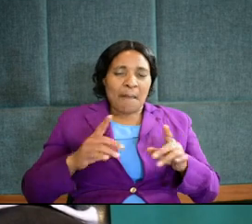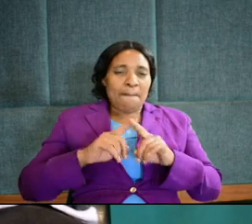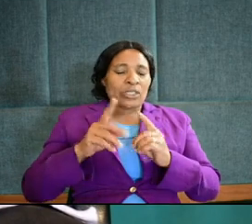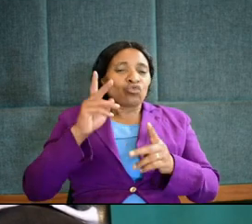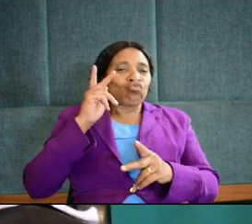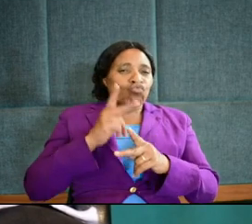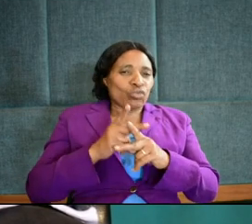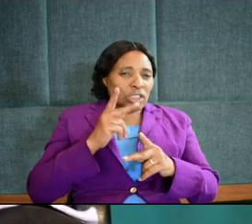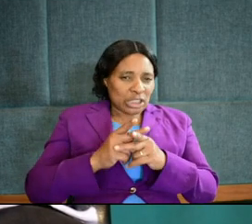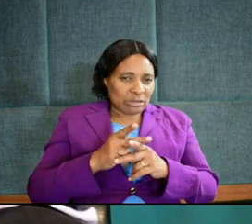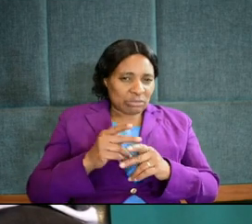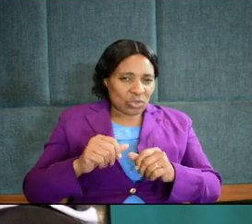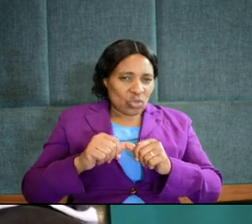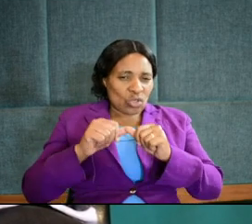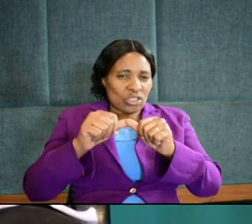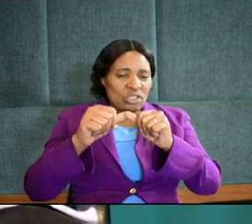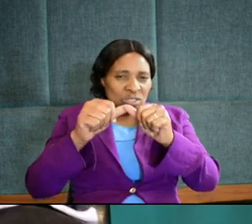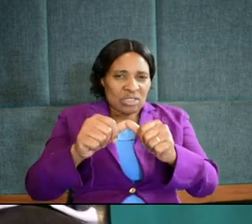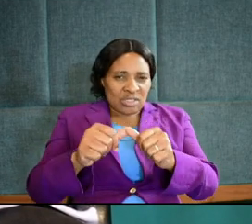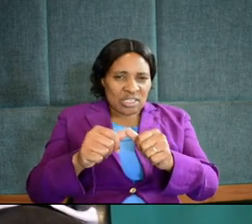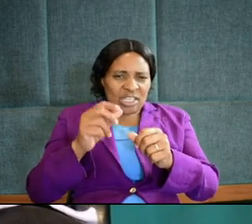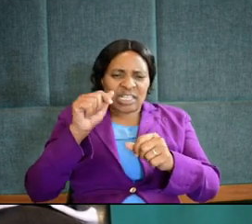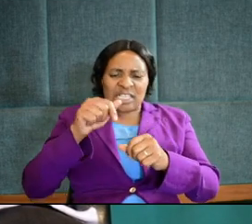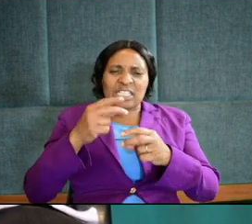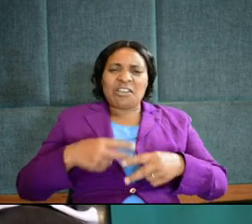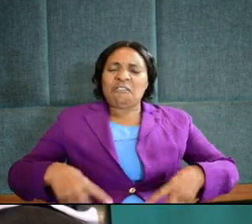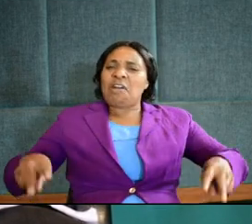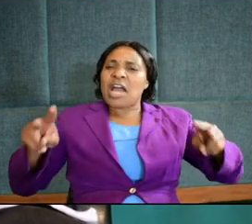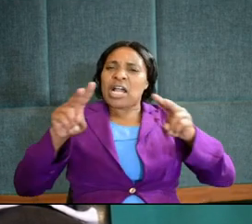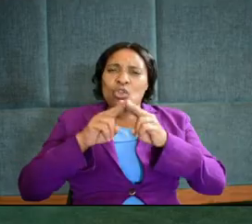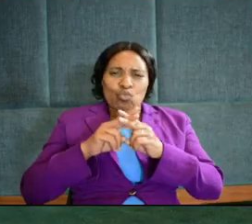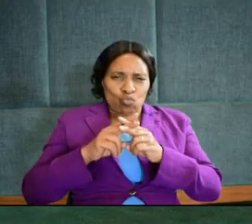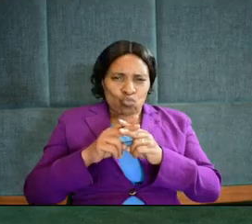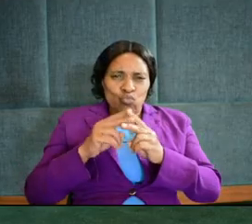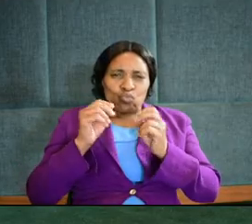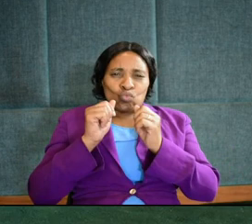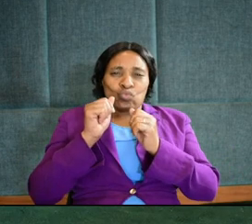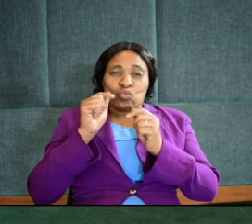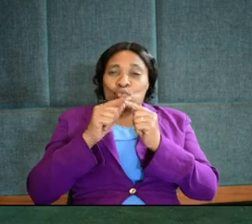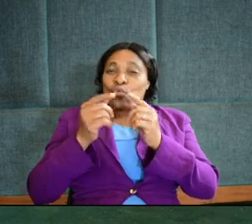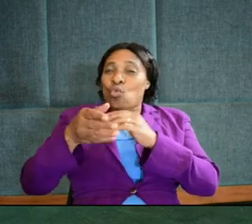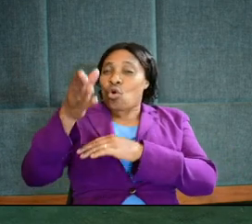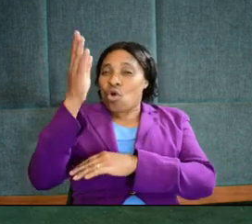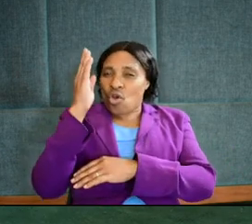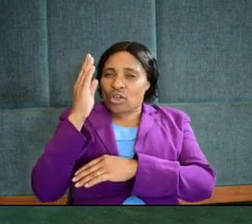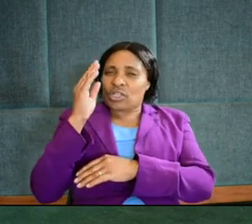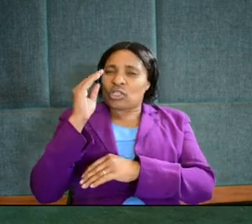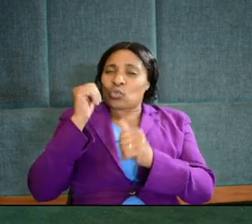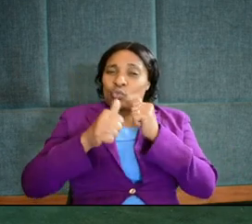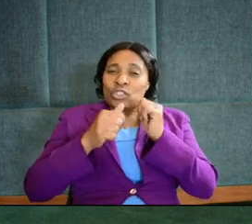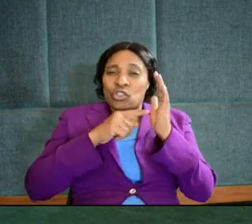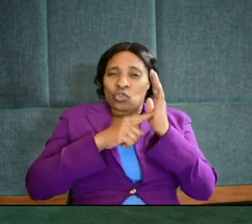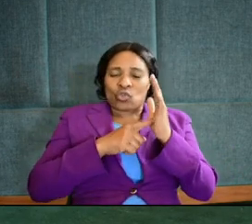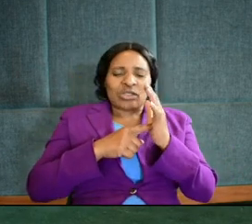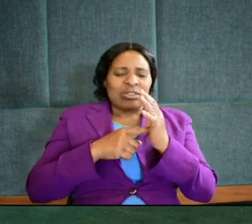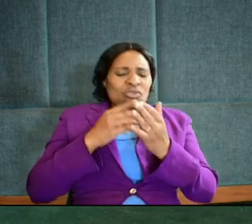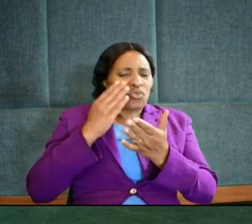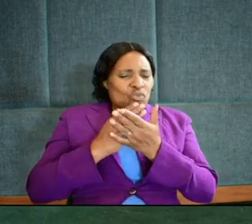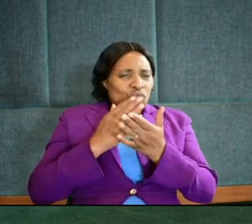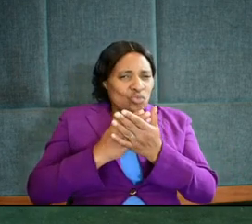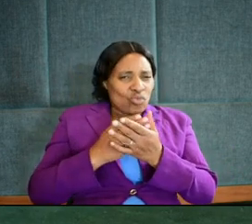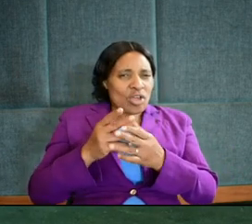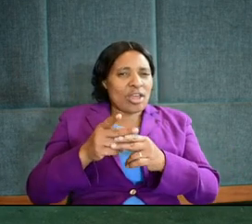keep enduring, and that is valuable to God. Yes, Silas? That shows that he really cares